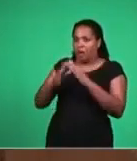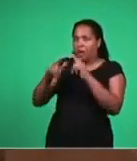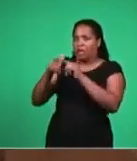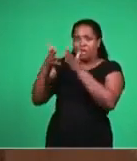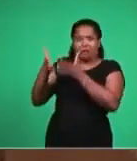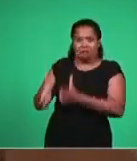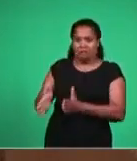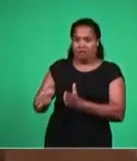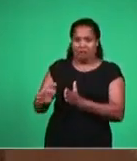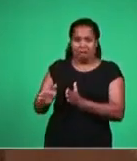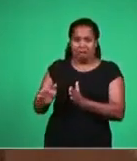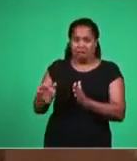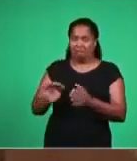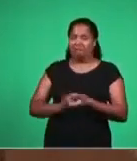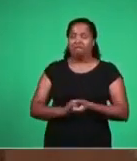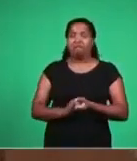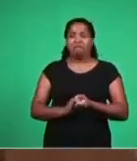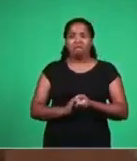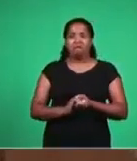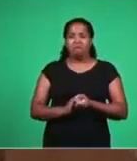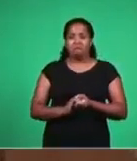Very well.